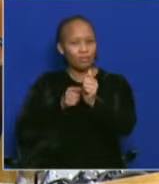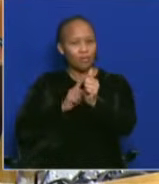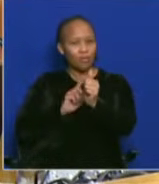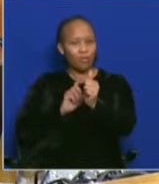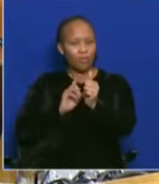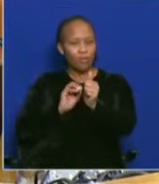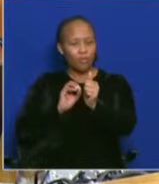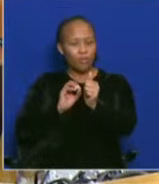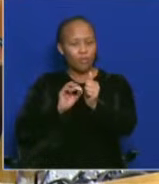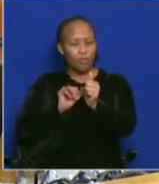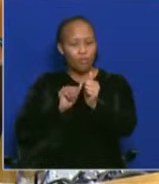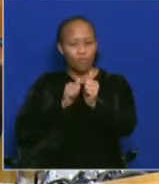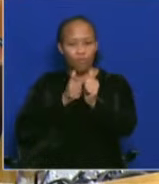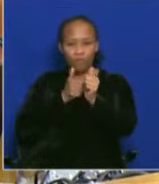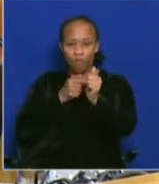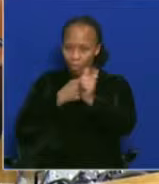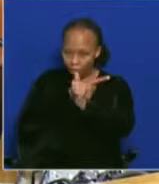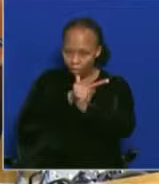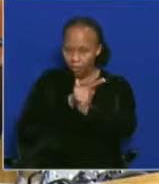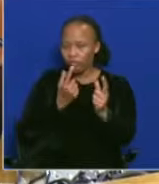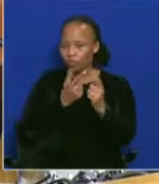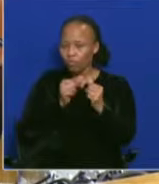and distorts lawful competition.